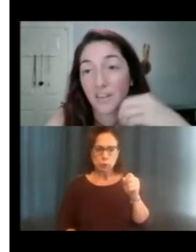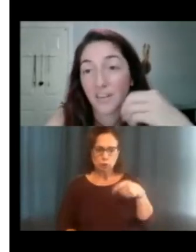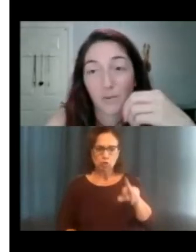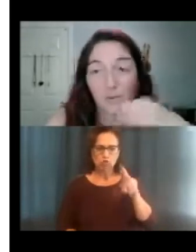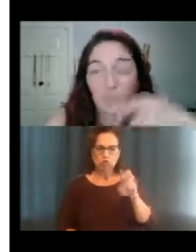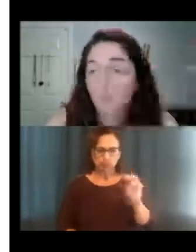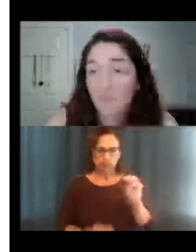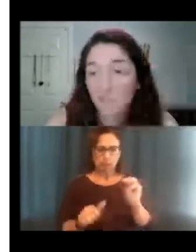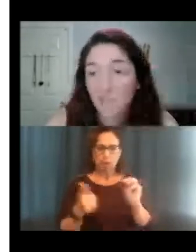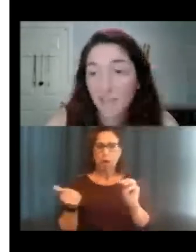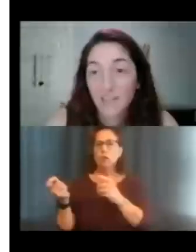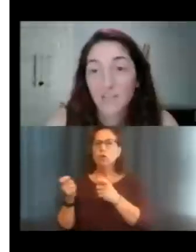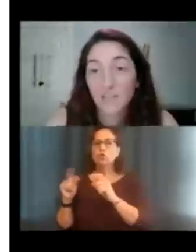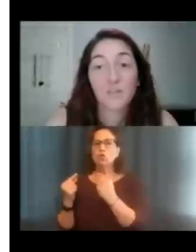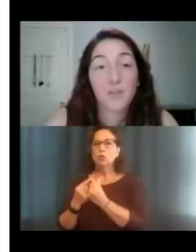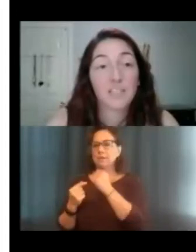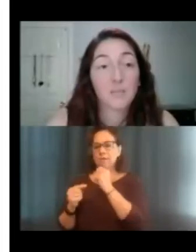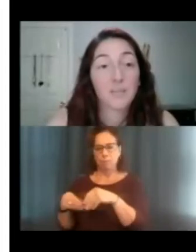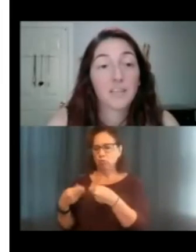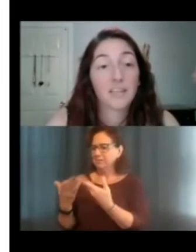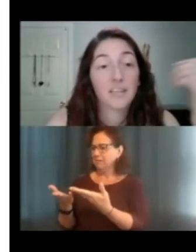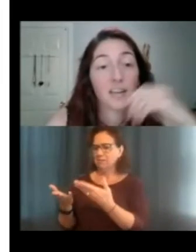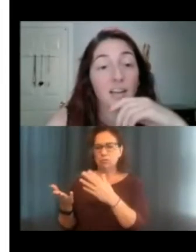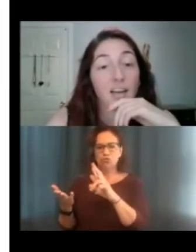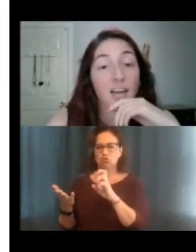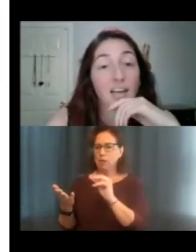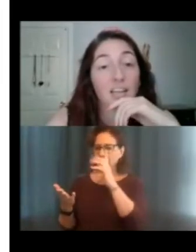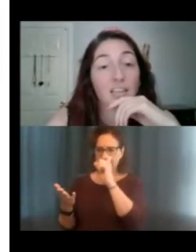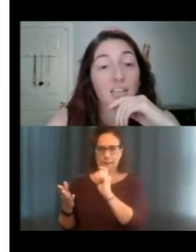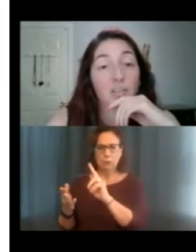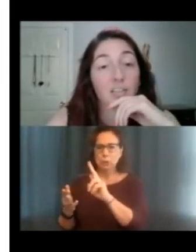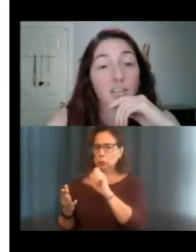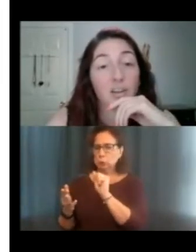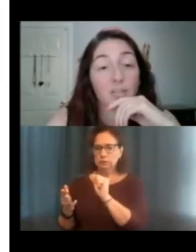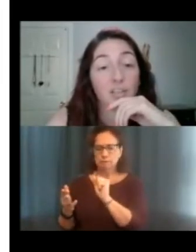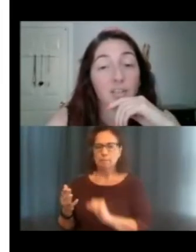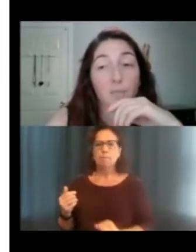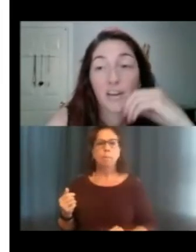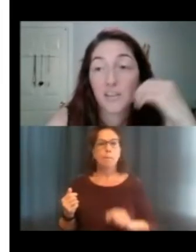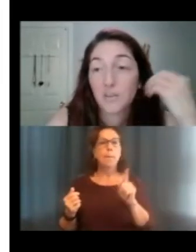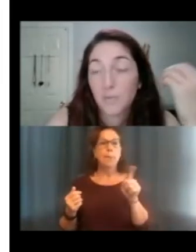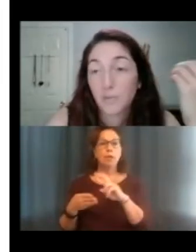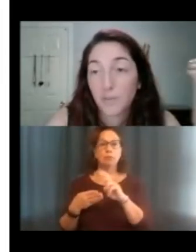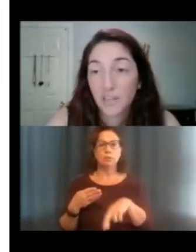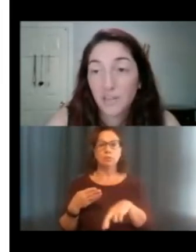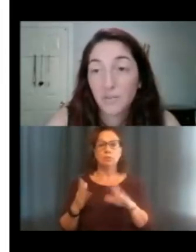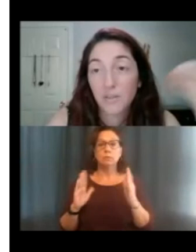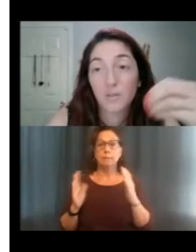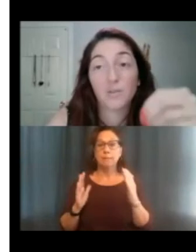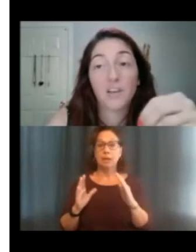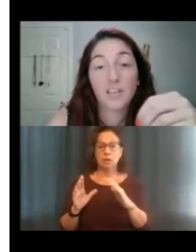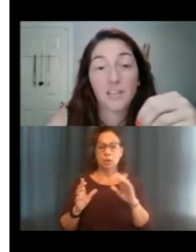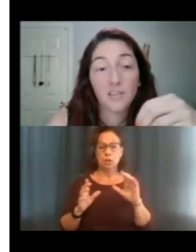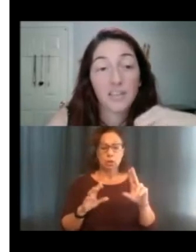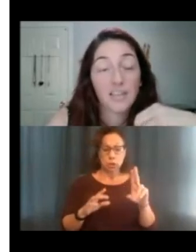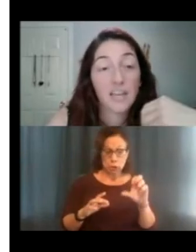them were a control group, and we didn't present the cues during REM sleep. And so these are our results comparing those people who were cued with those